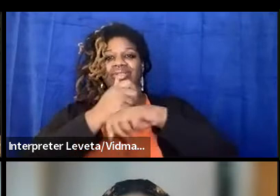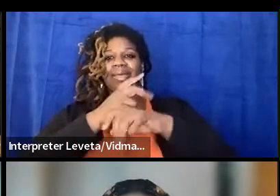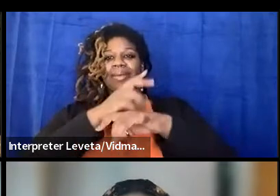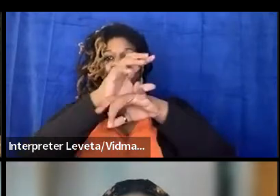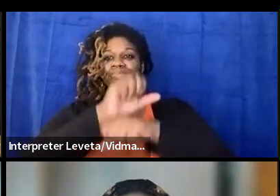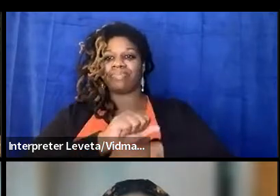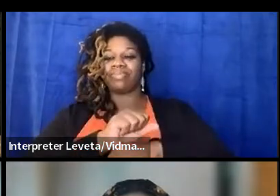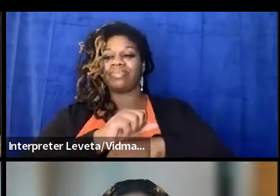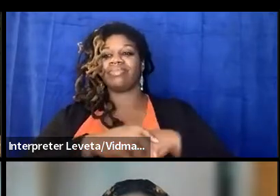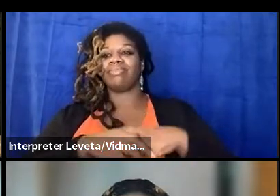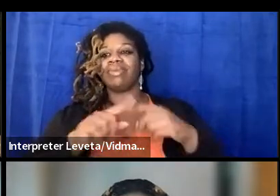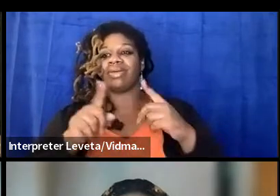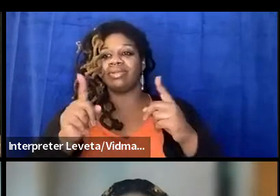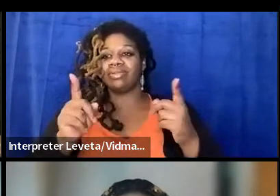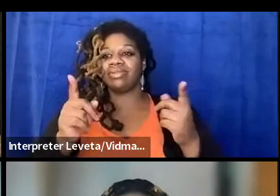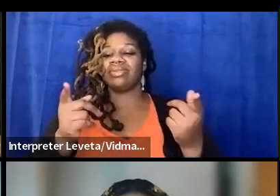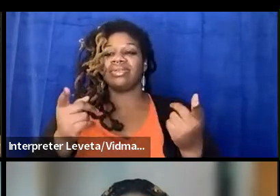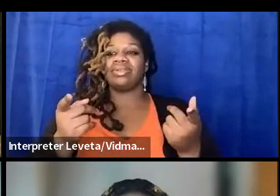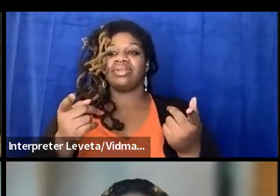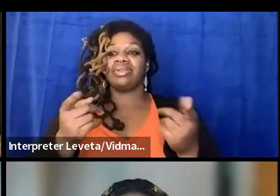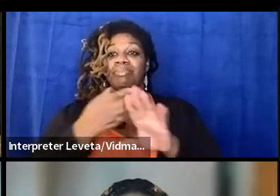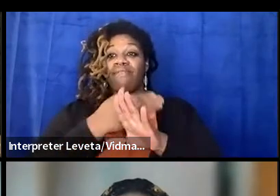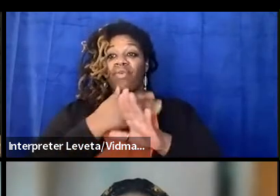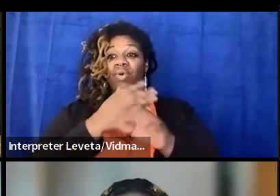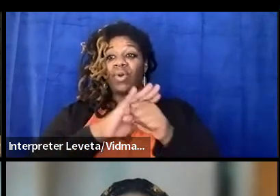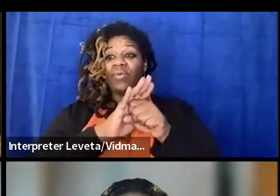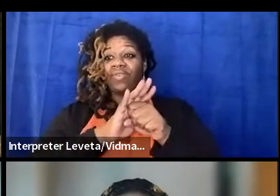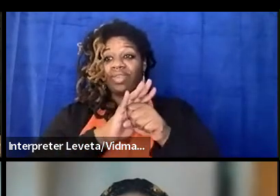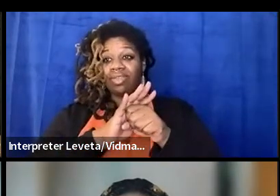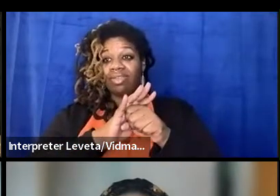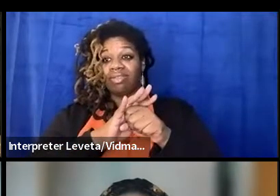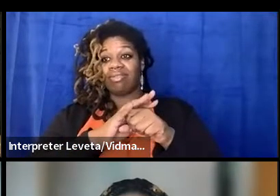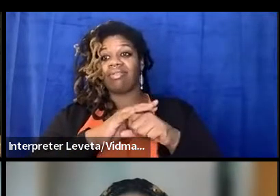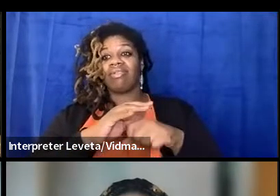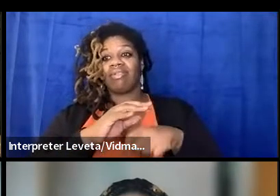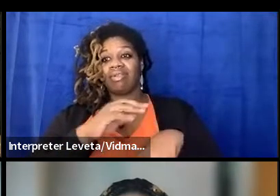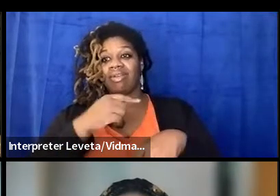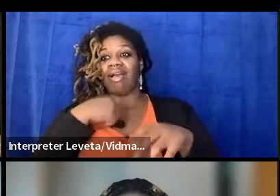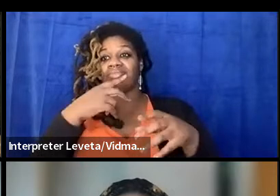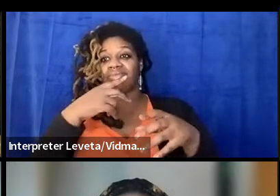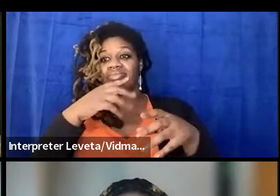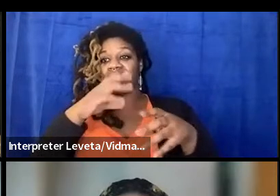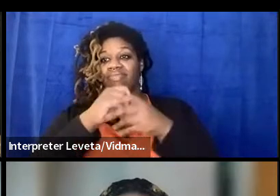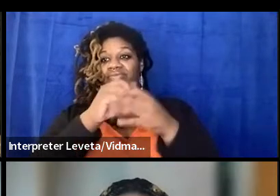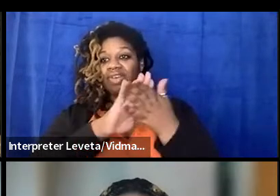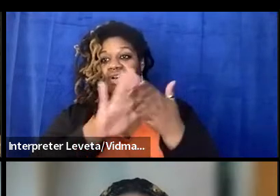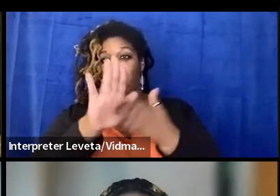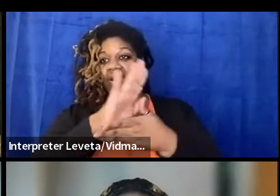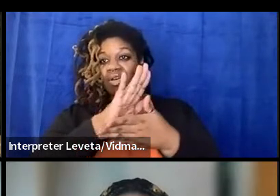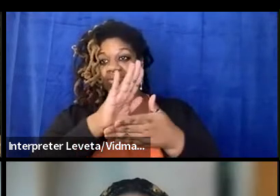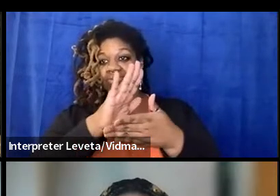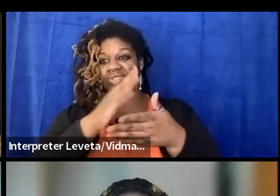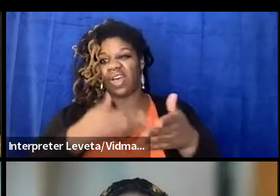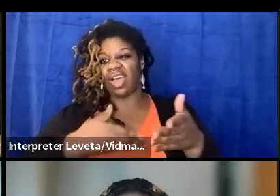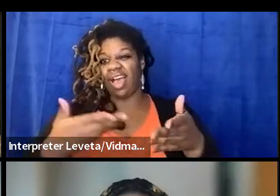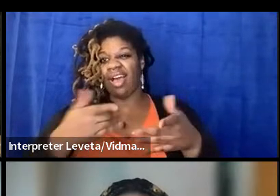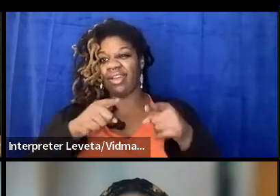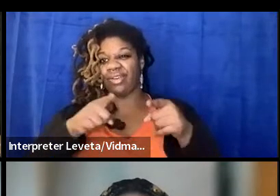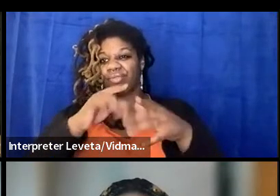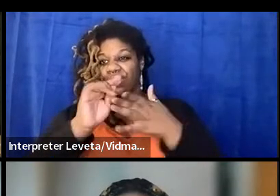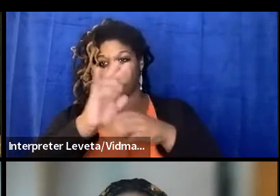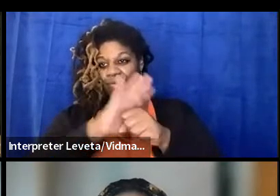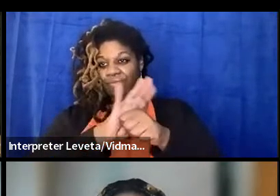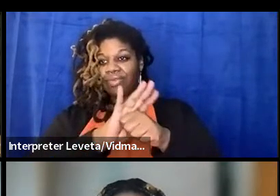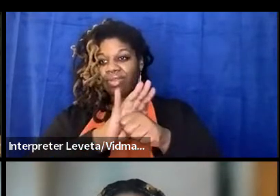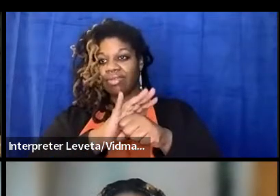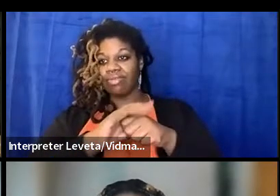but prior to COVID, I was in college. So I got hired in the midst of COVID.